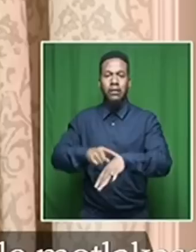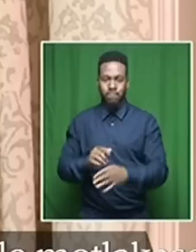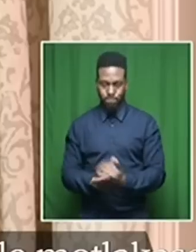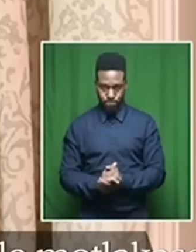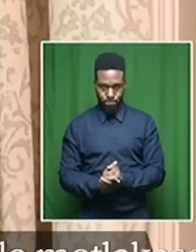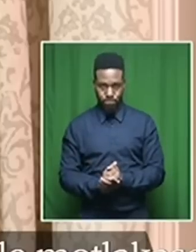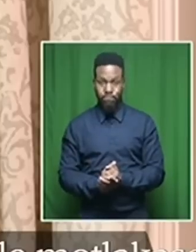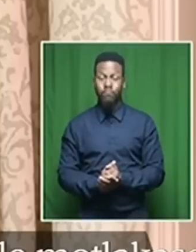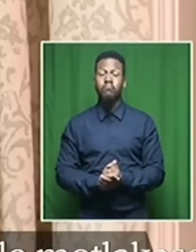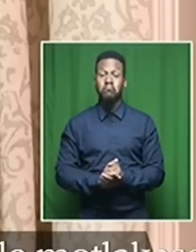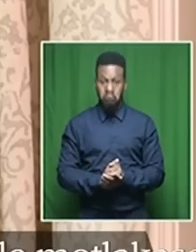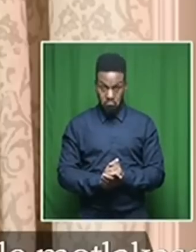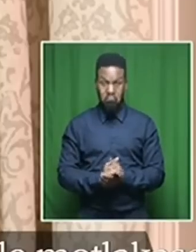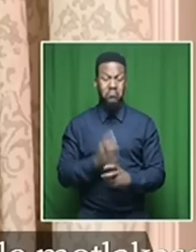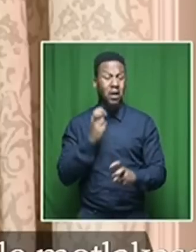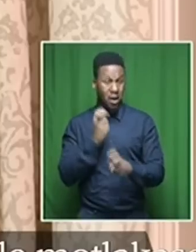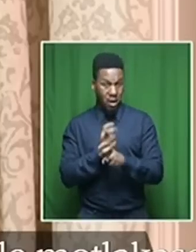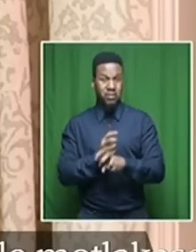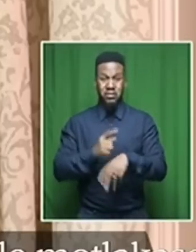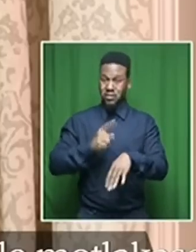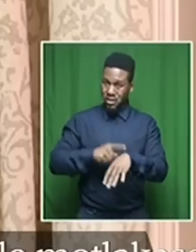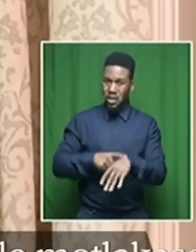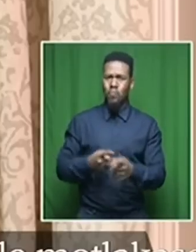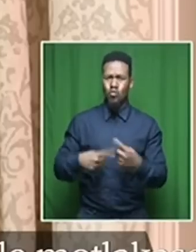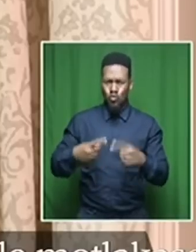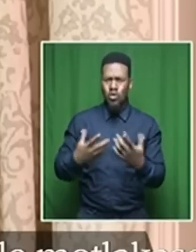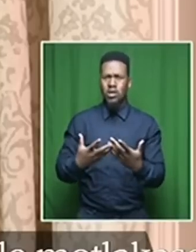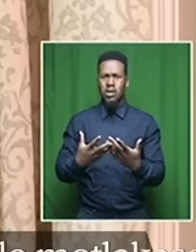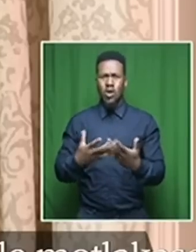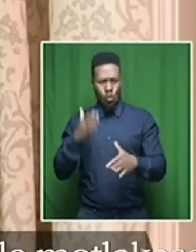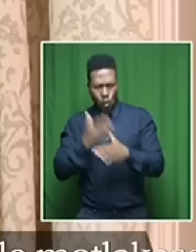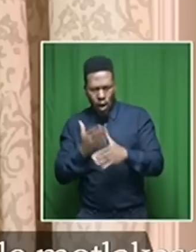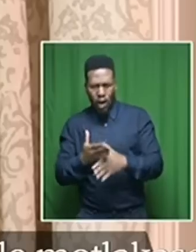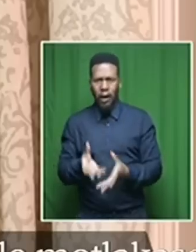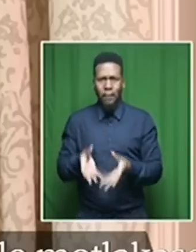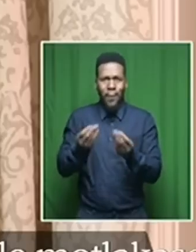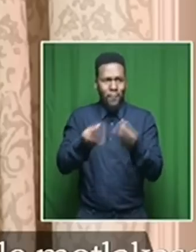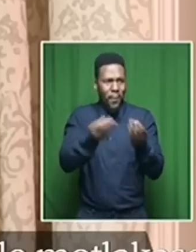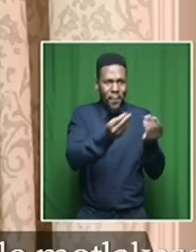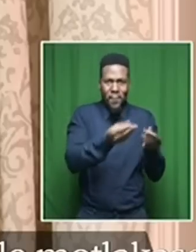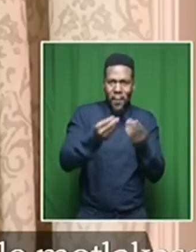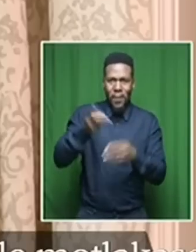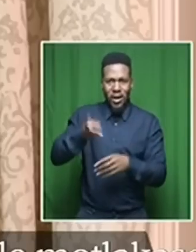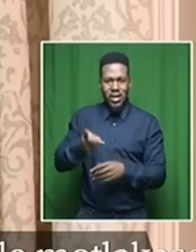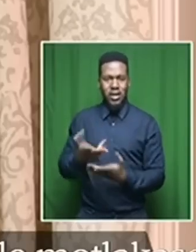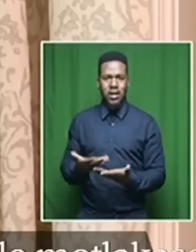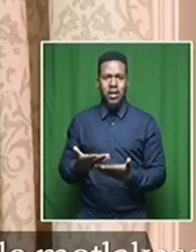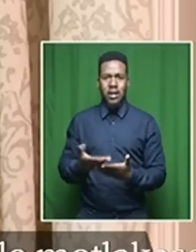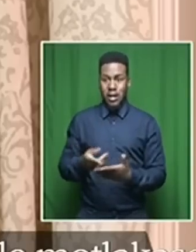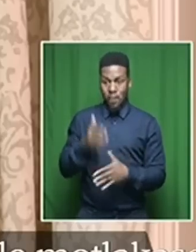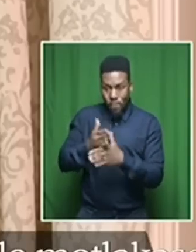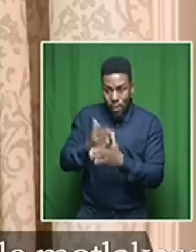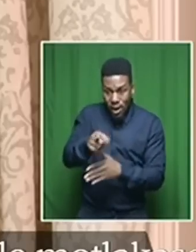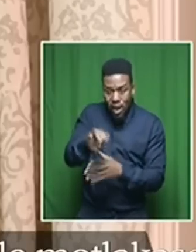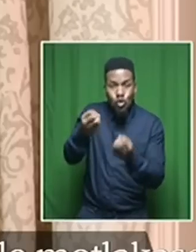Under difficult conditions, we have recovered the jobs that were lost due to